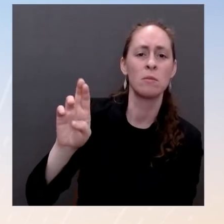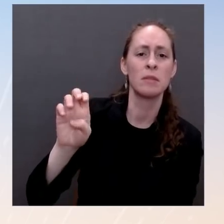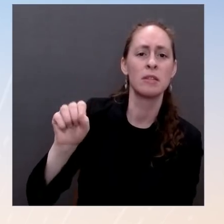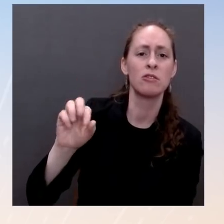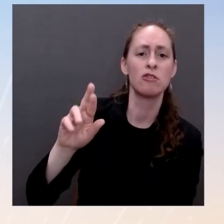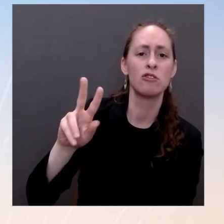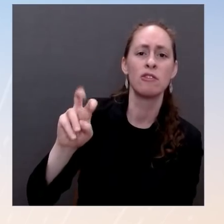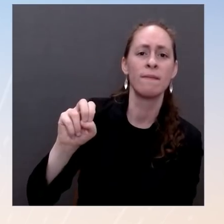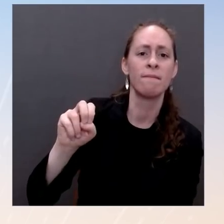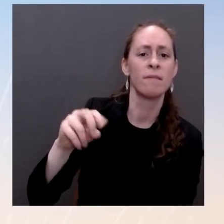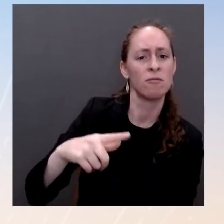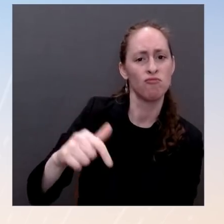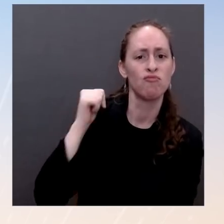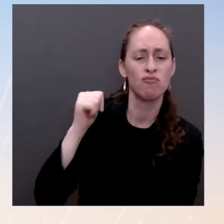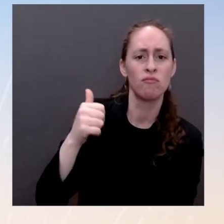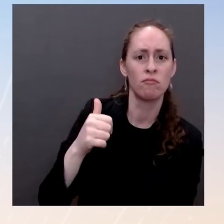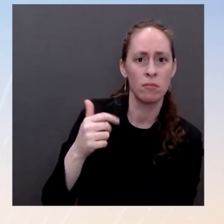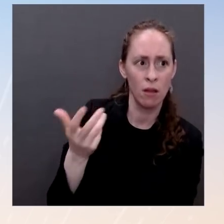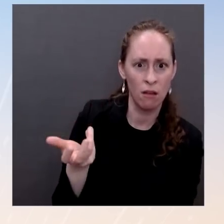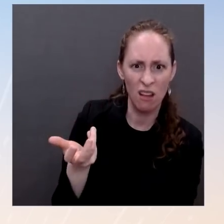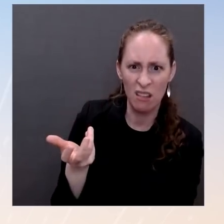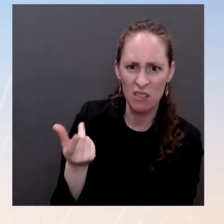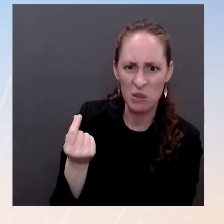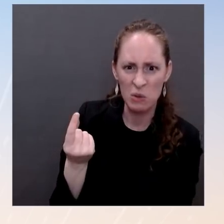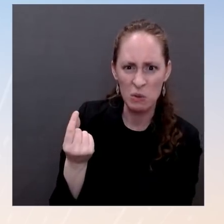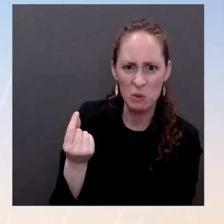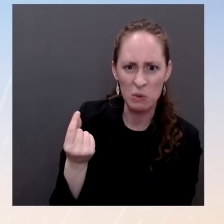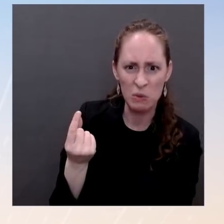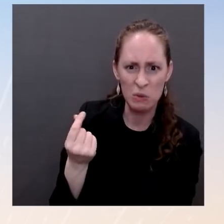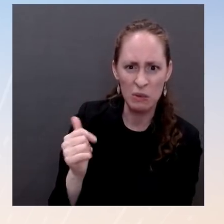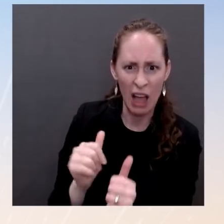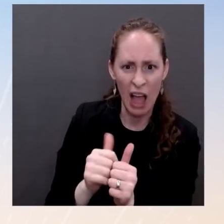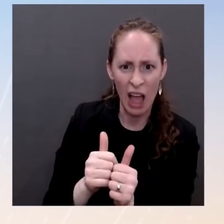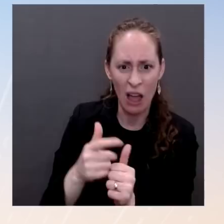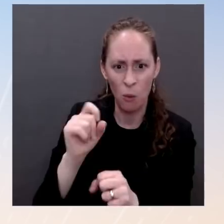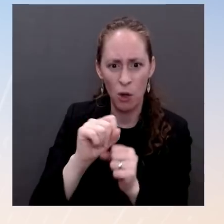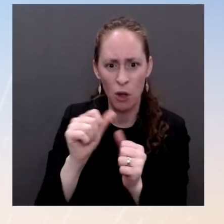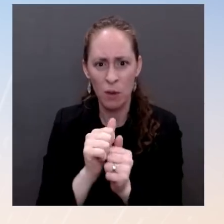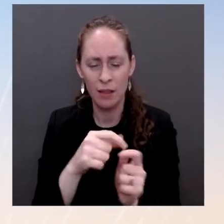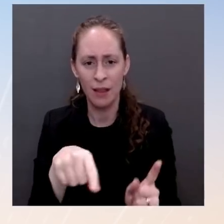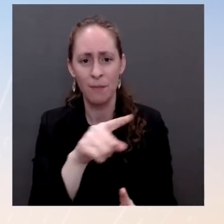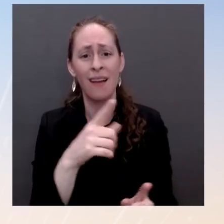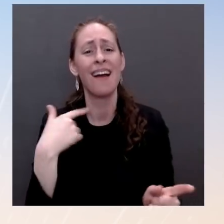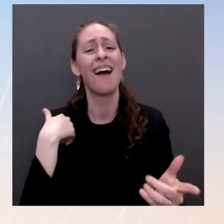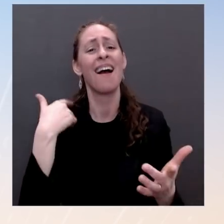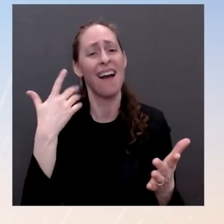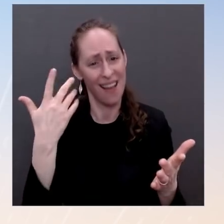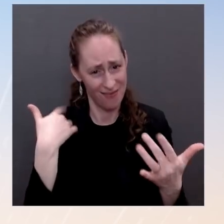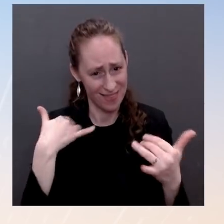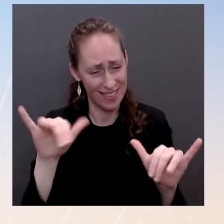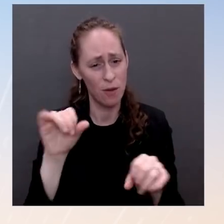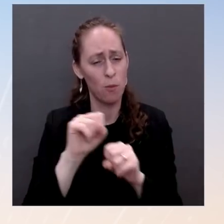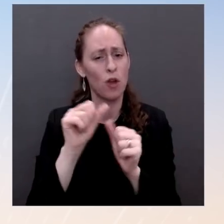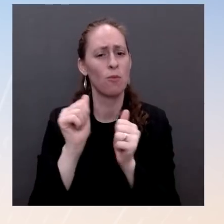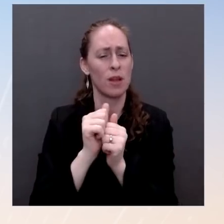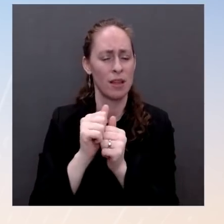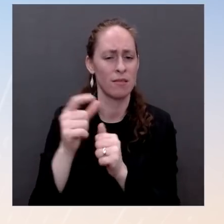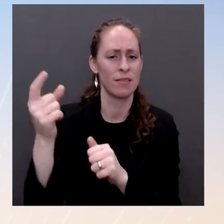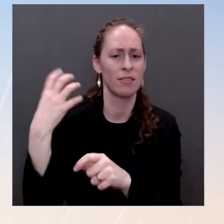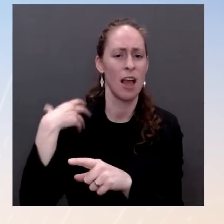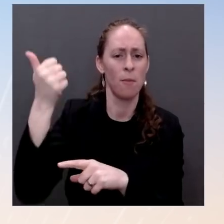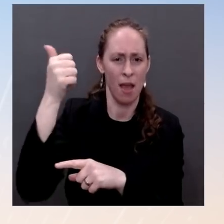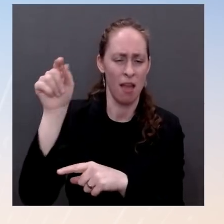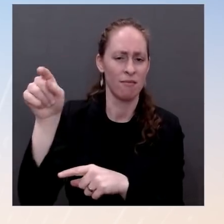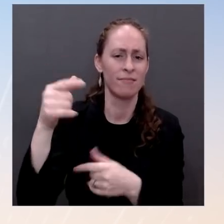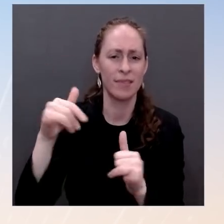Chairman Brown to move all five nominees forward. Go ahead, right there. Go ahead, yeah. Thanks, Jen. Do you have any update on maybe